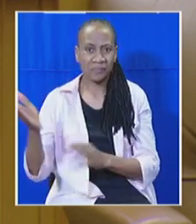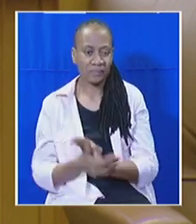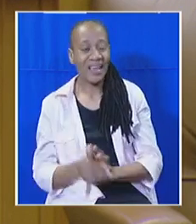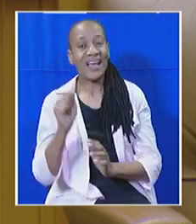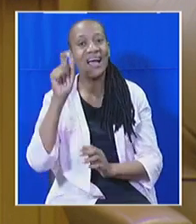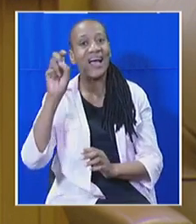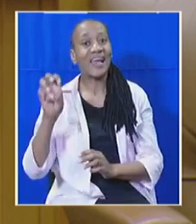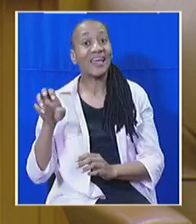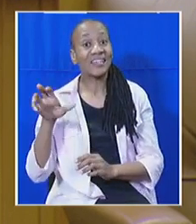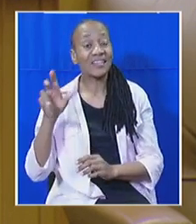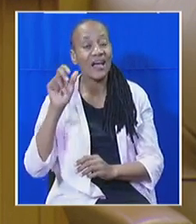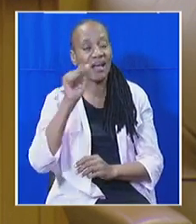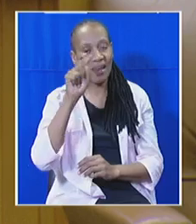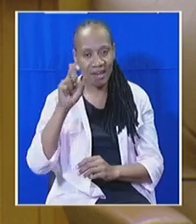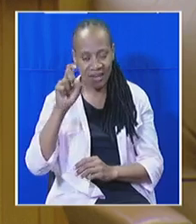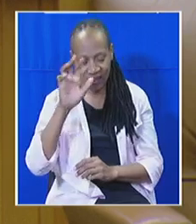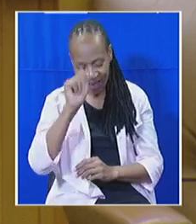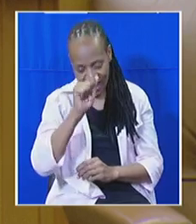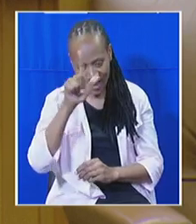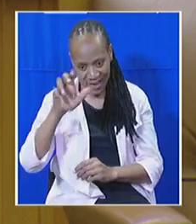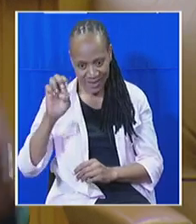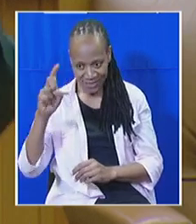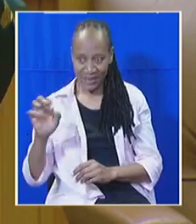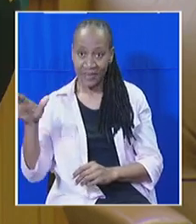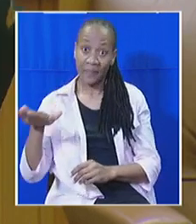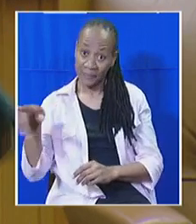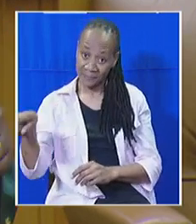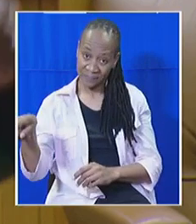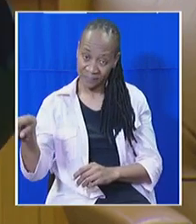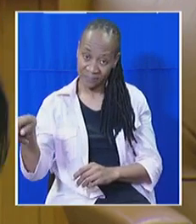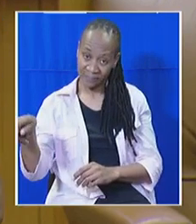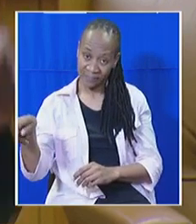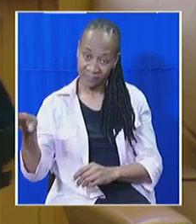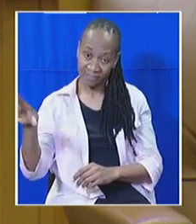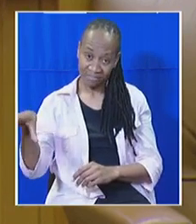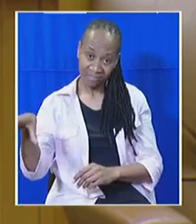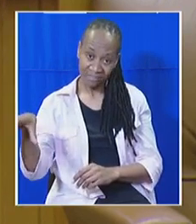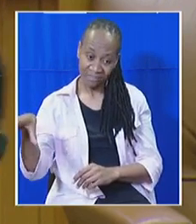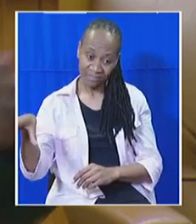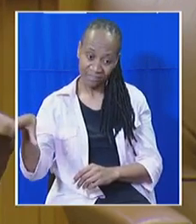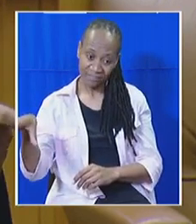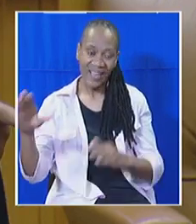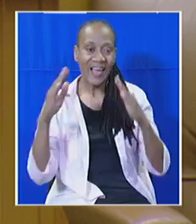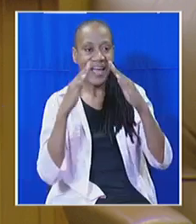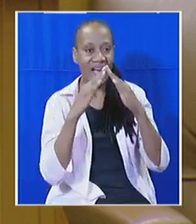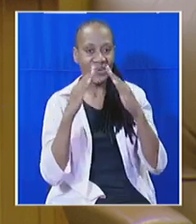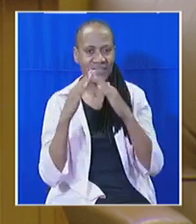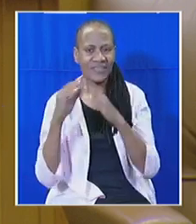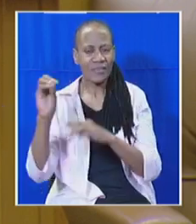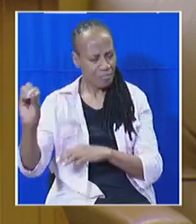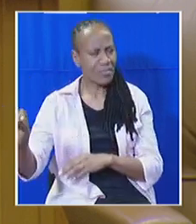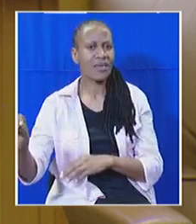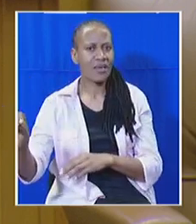Alexander, in Alexander, we have houses that are built by us.